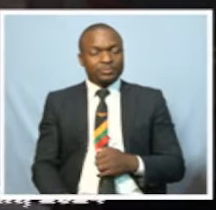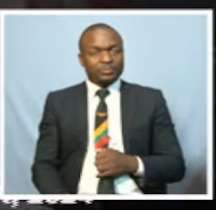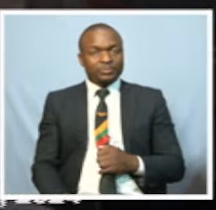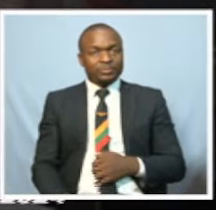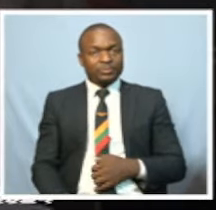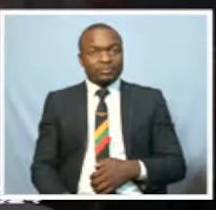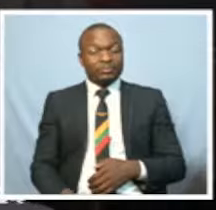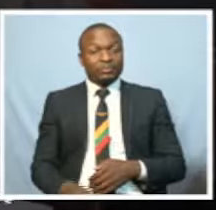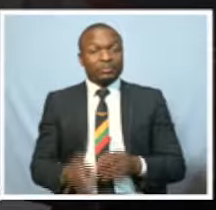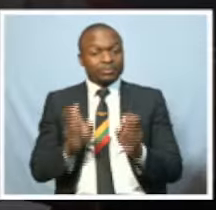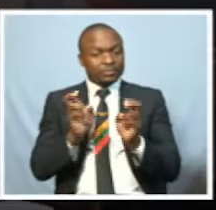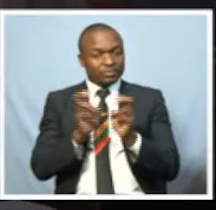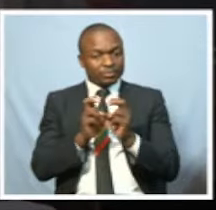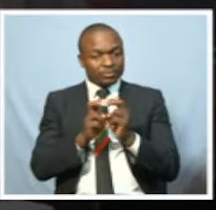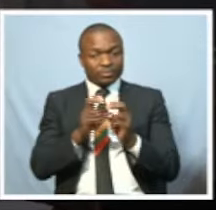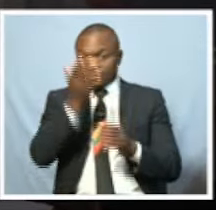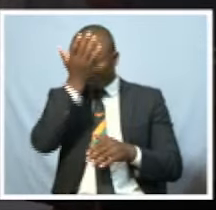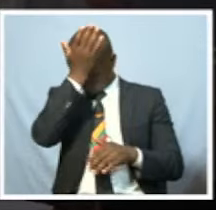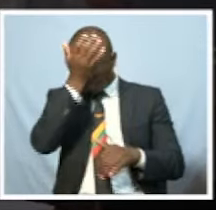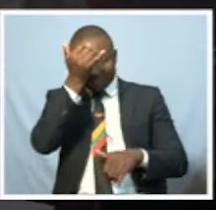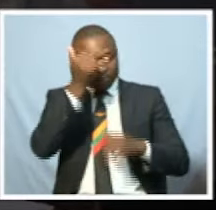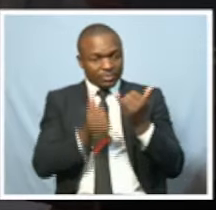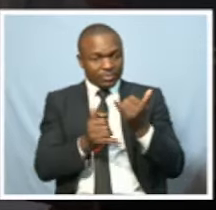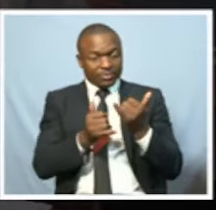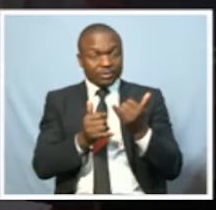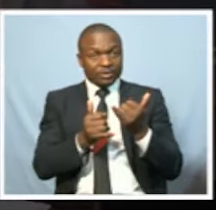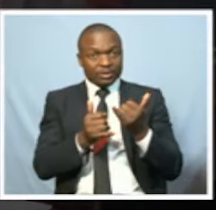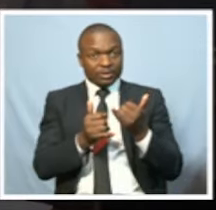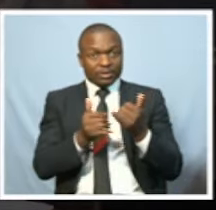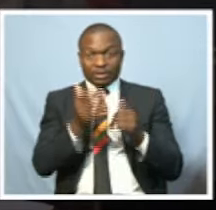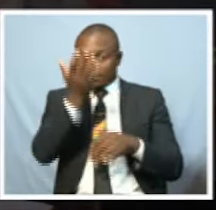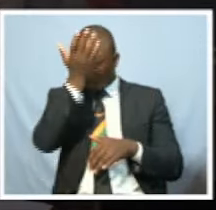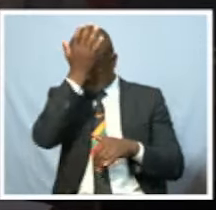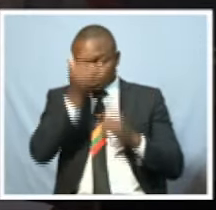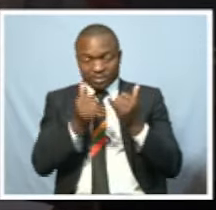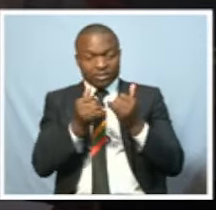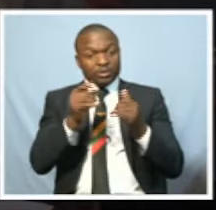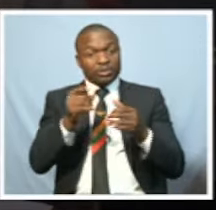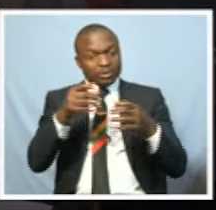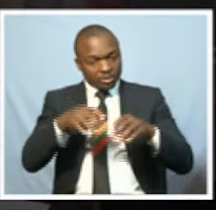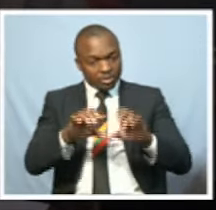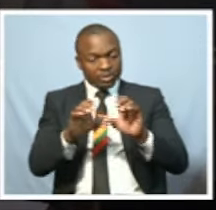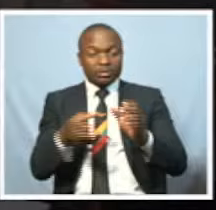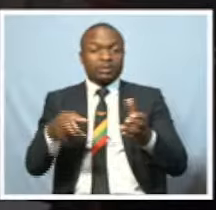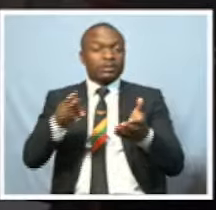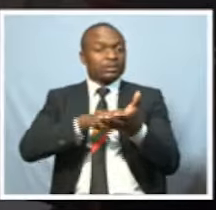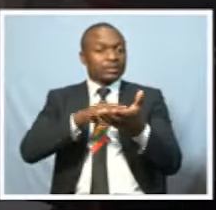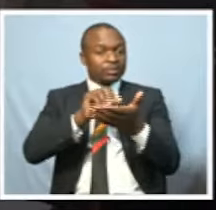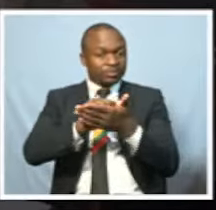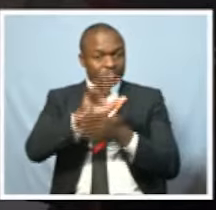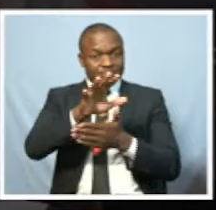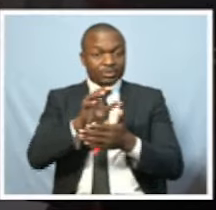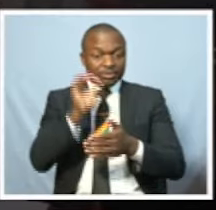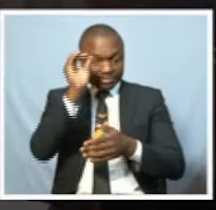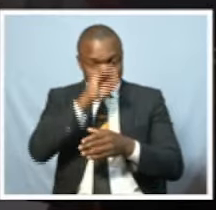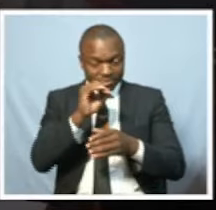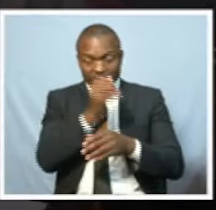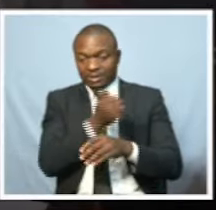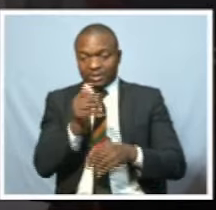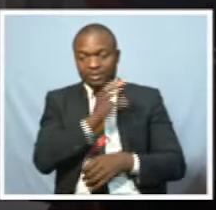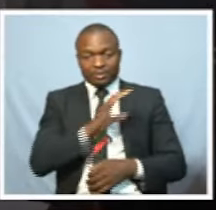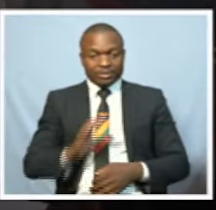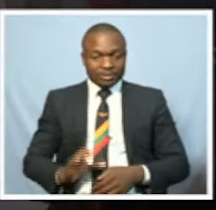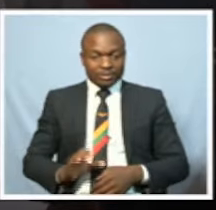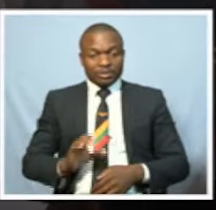The contract has expired. It has expired. Then you go ahead to advertise, to look for another contractor.